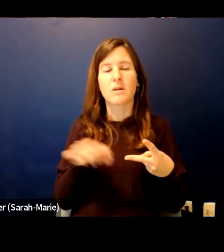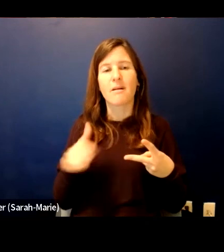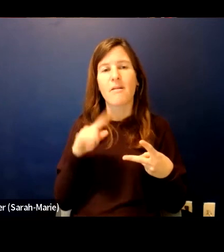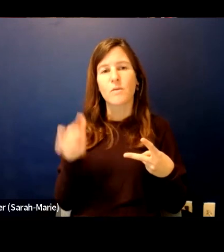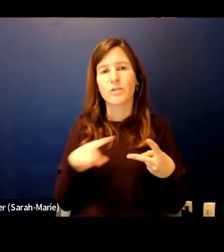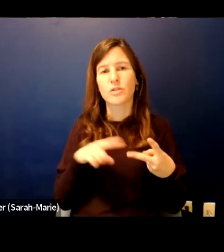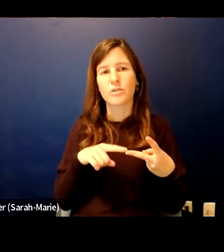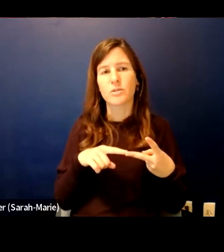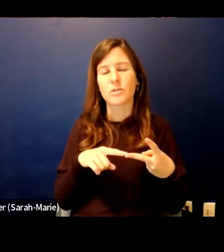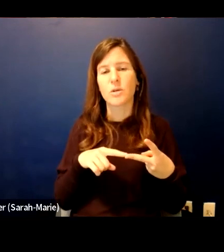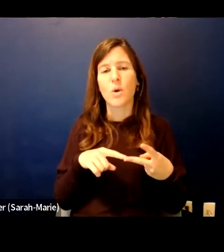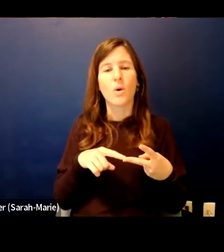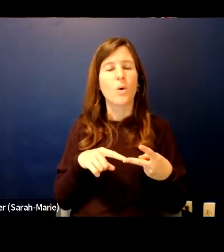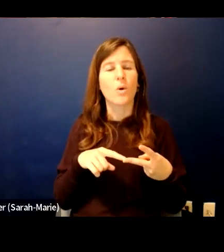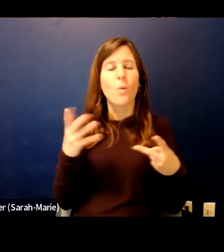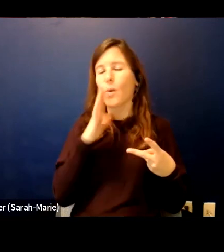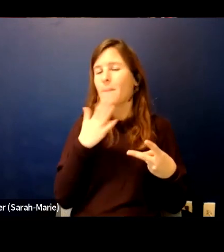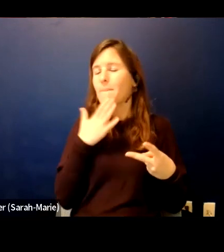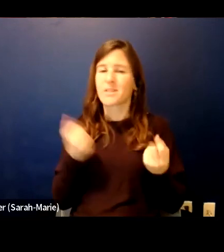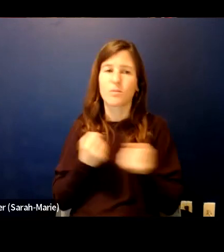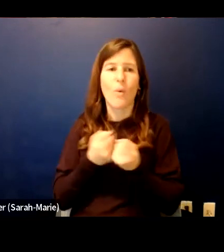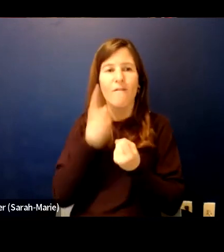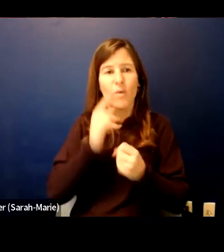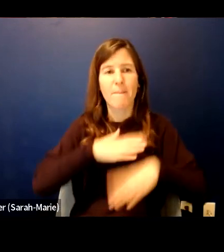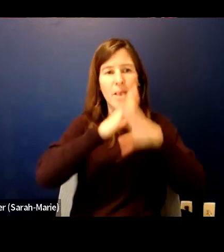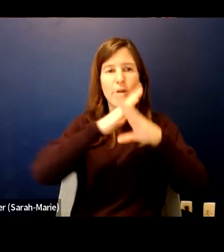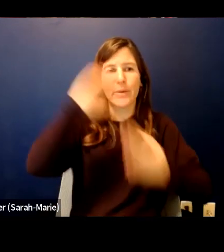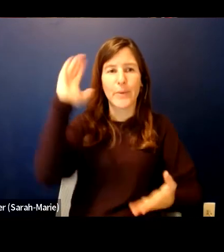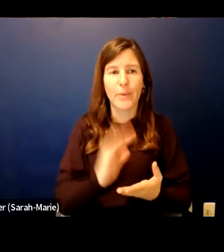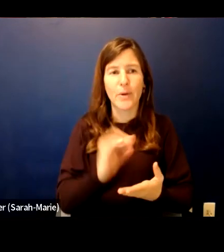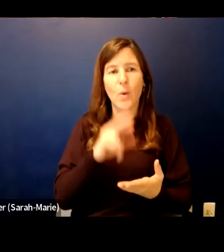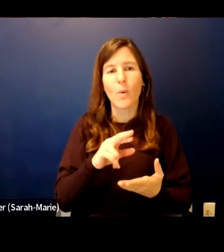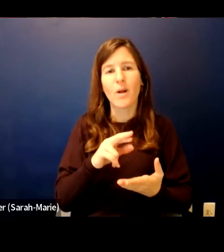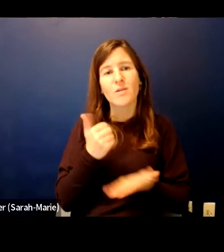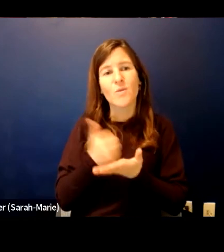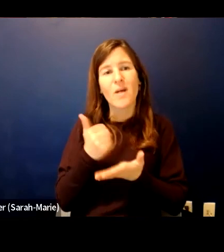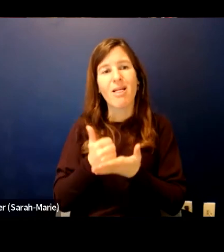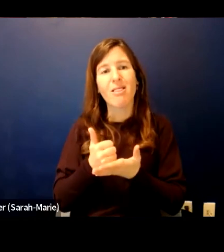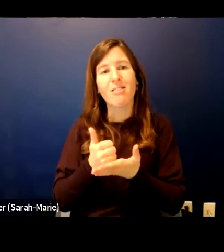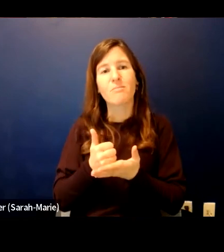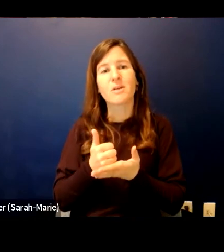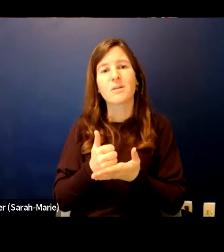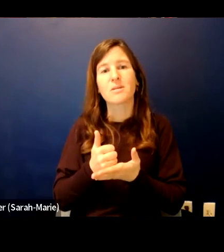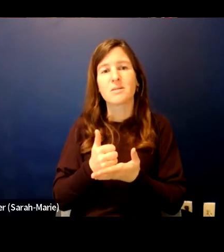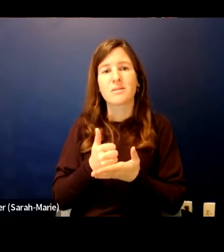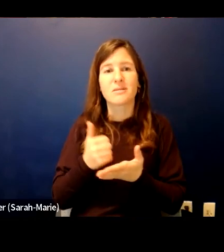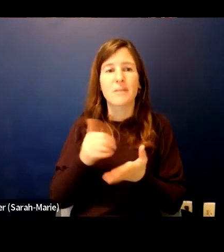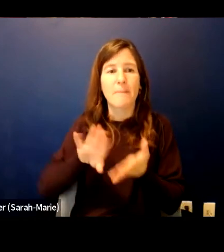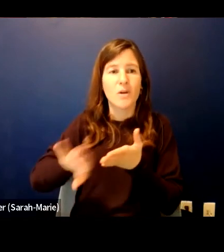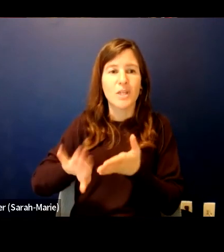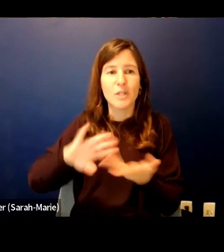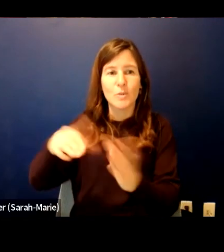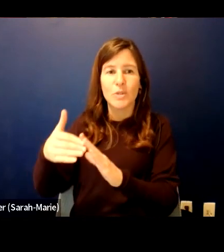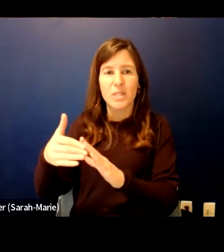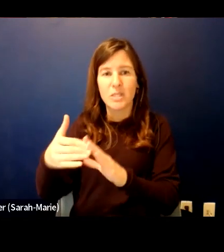what would support you most in reducing barriers or strengthening underrepresented communities in your organization or in your